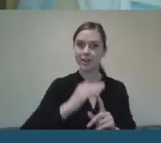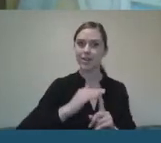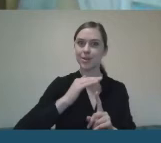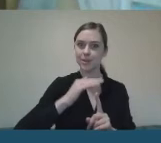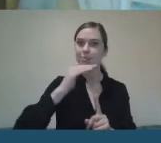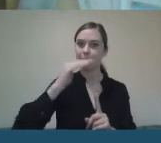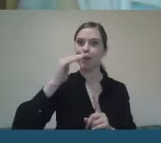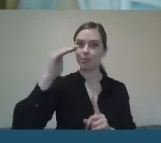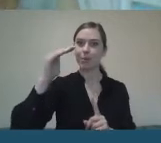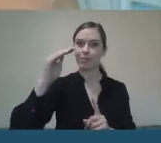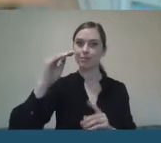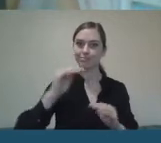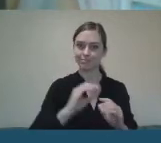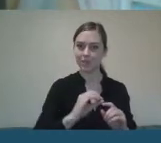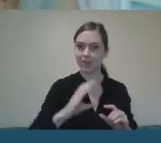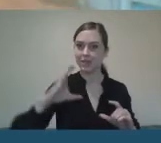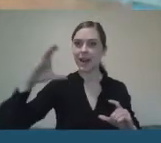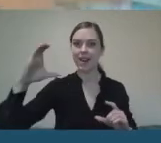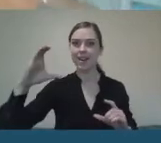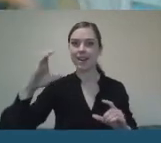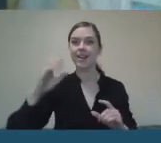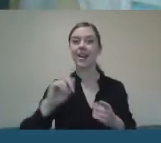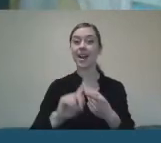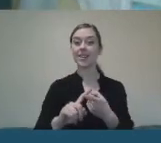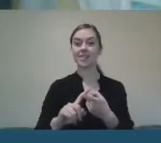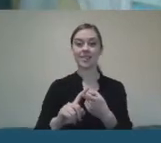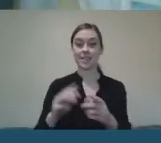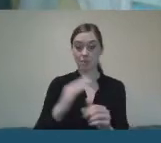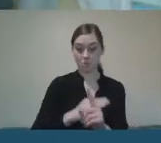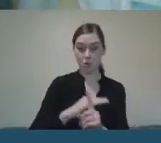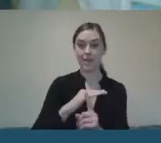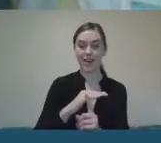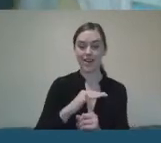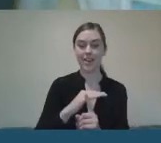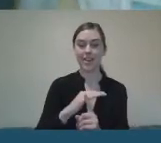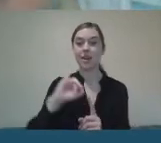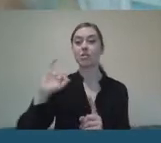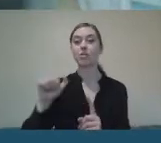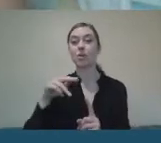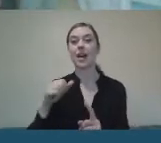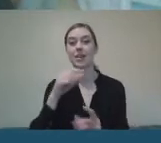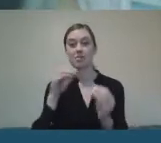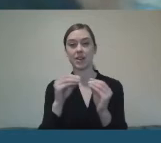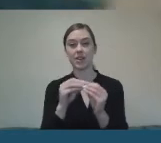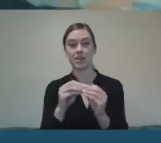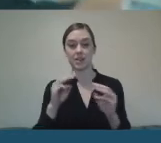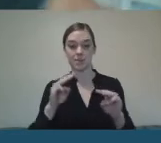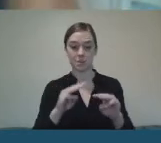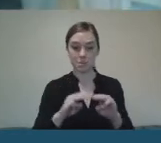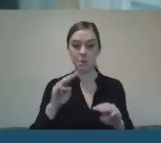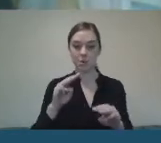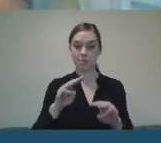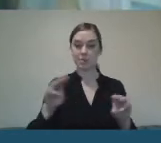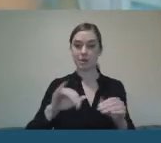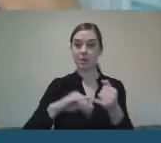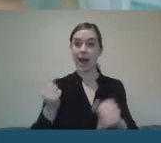year, and the gradients are moving. As Joanne said, you know, that anecdote about more people with a disability having opportunities to be